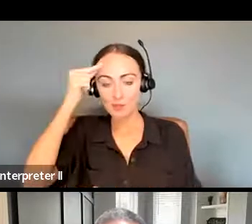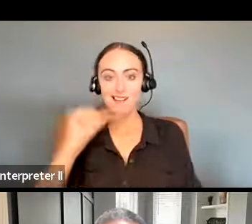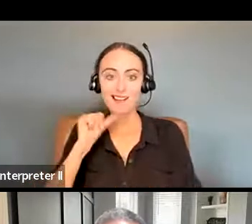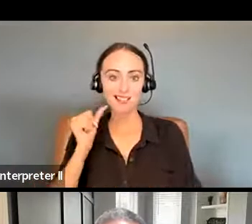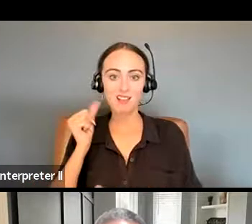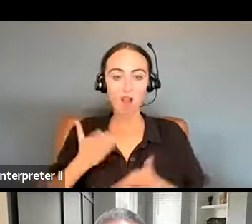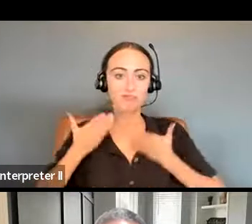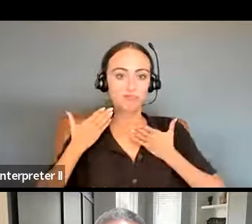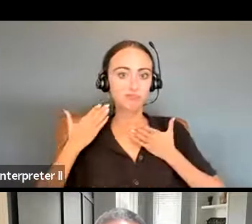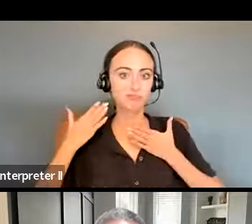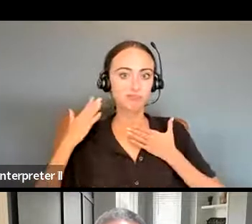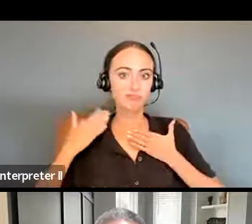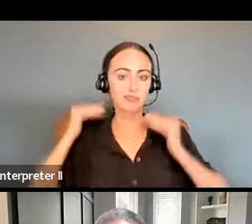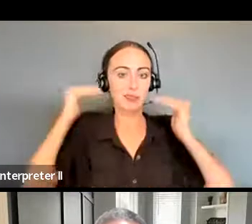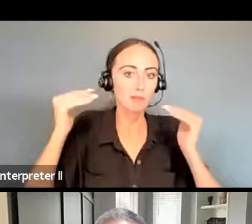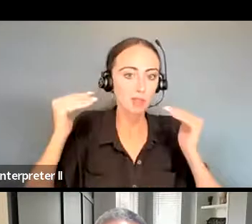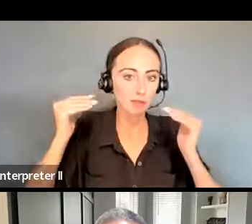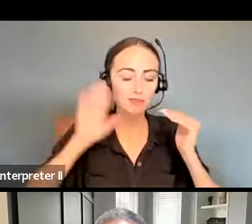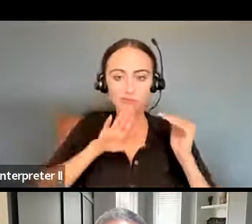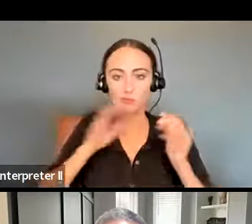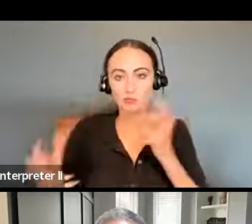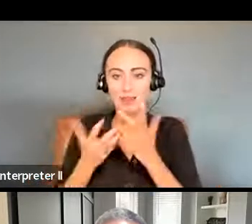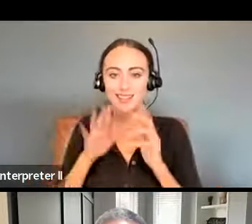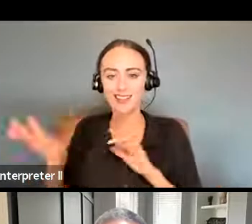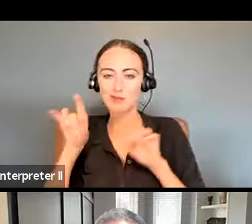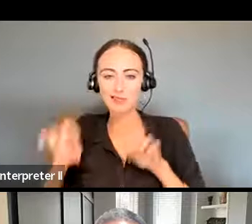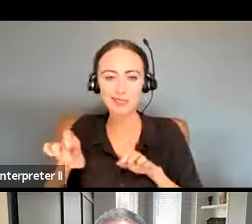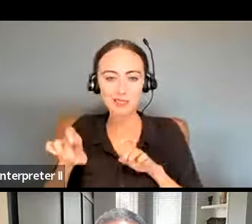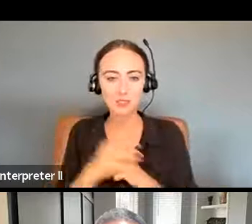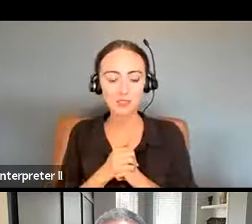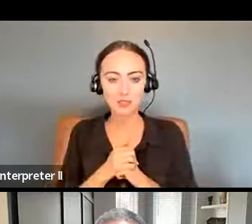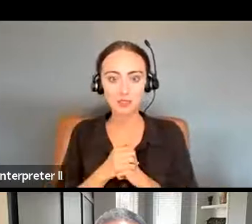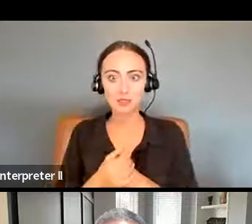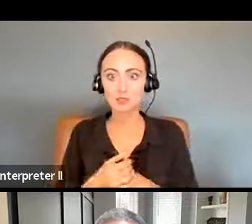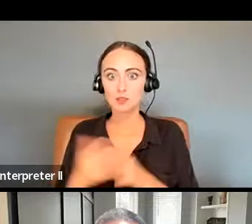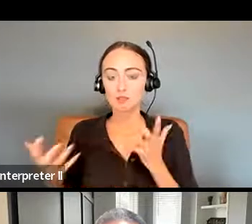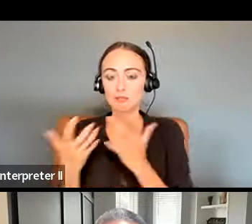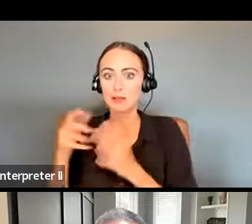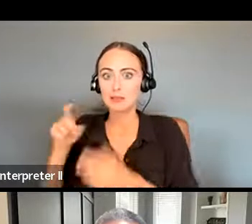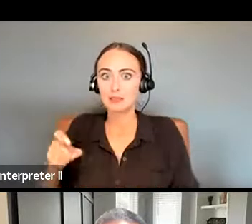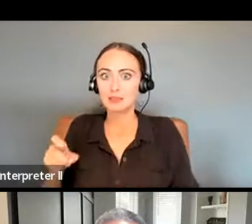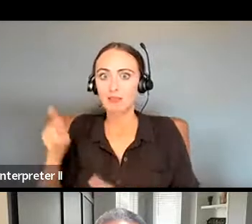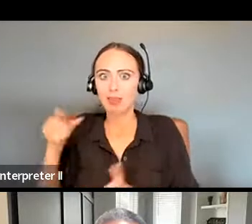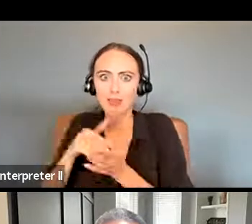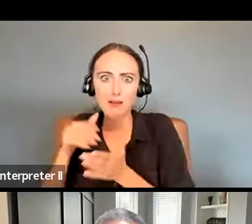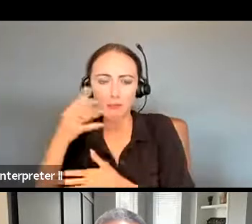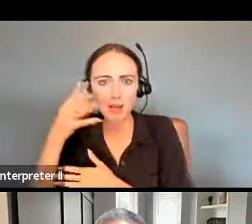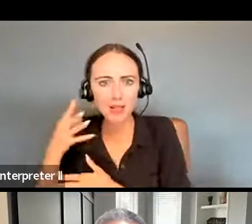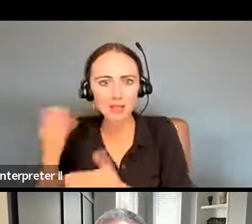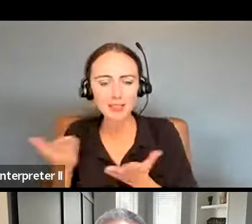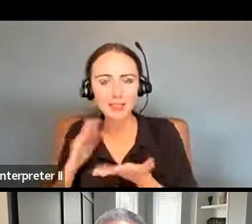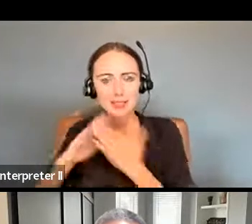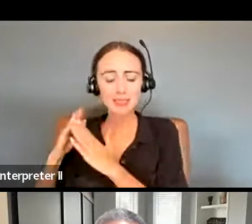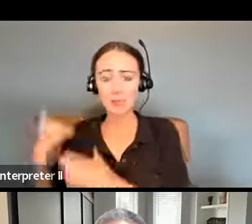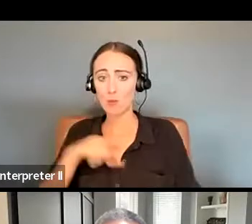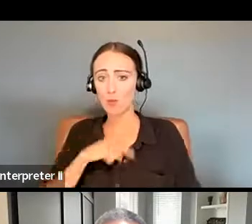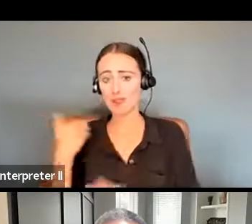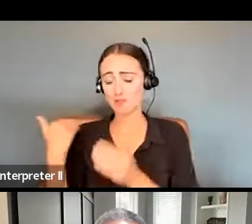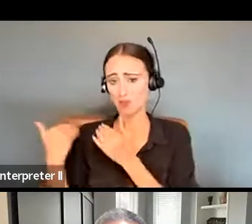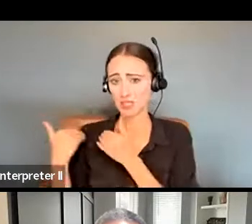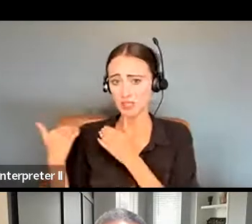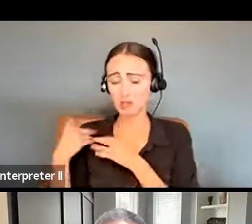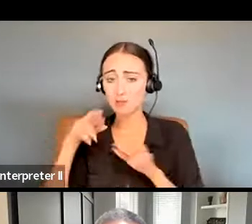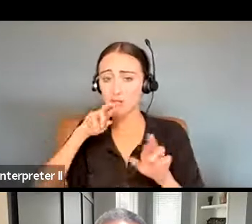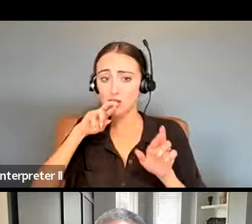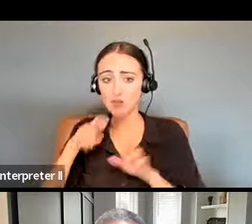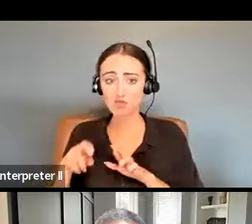up really to meet the urgent needs created by the busing of thousands of migrants in our city. We have a responsibility to respond to this